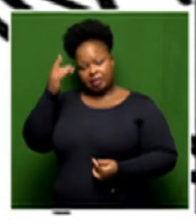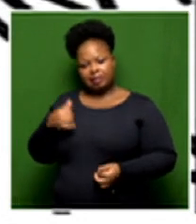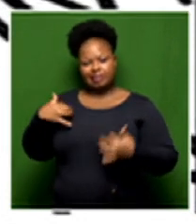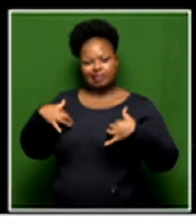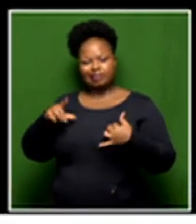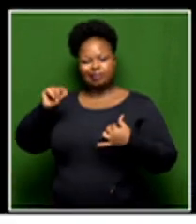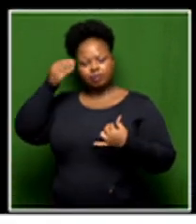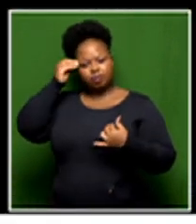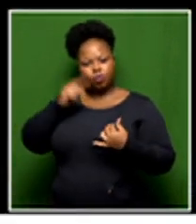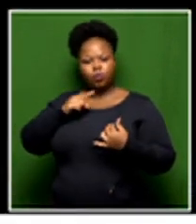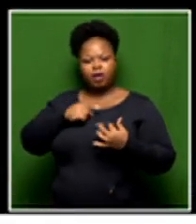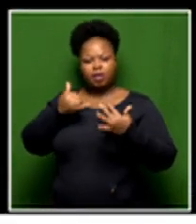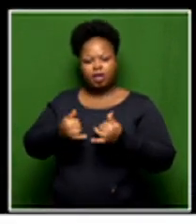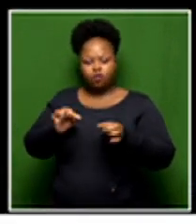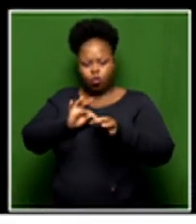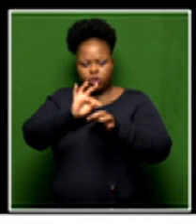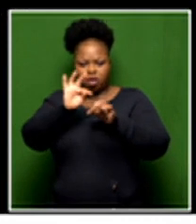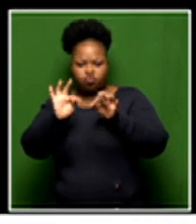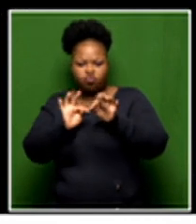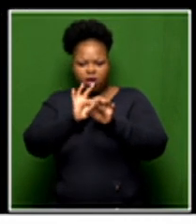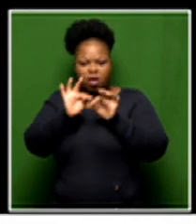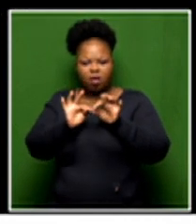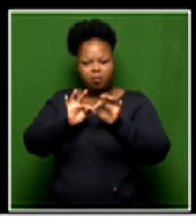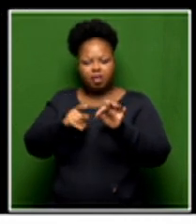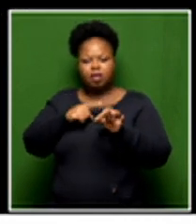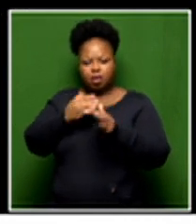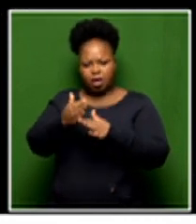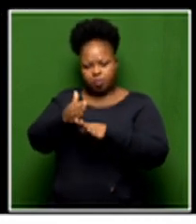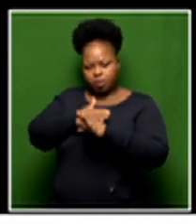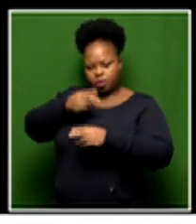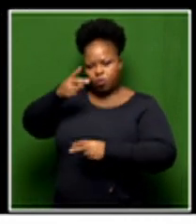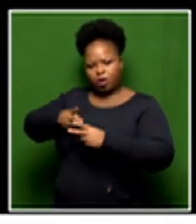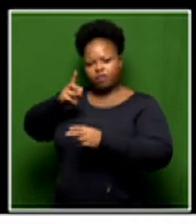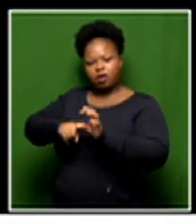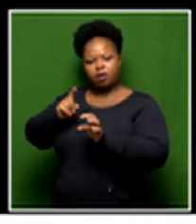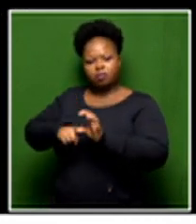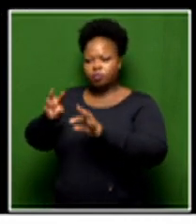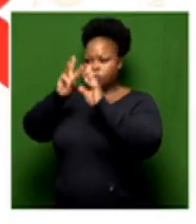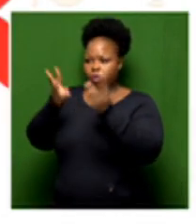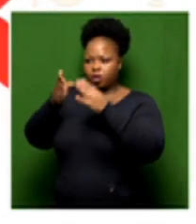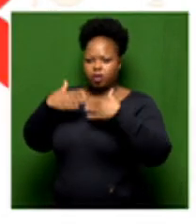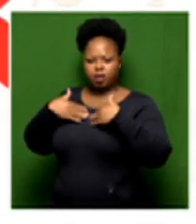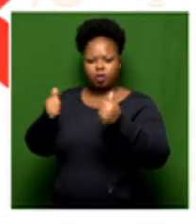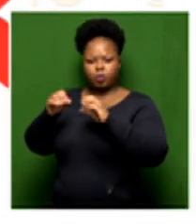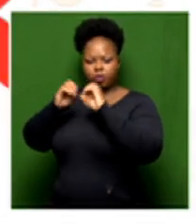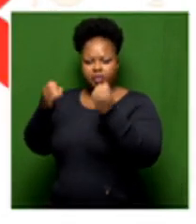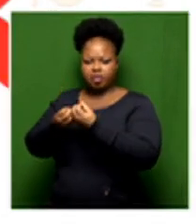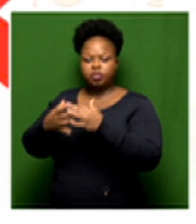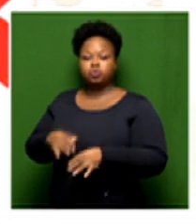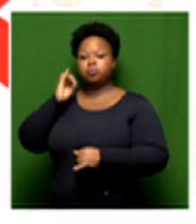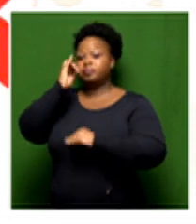is that ring has now passed a pre-qualification by the World Health Organization. And so